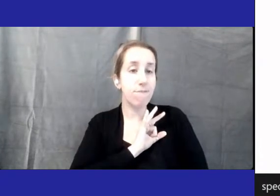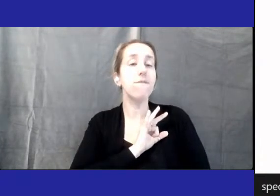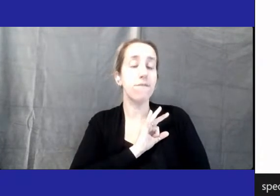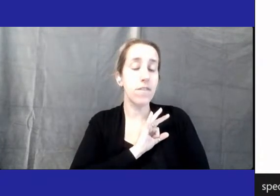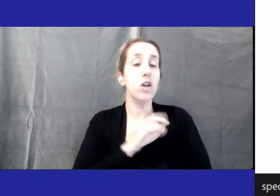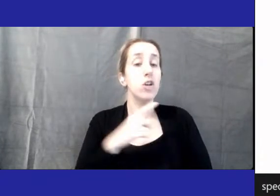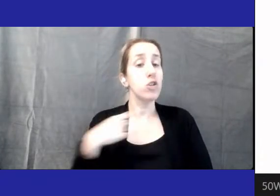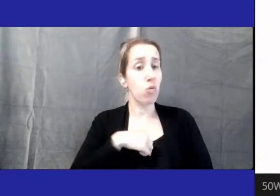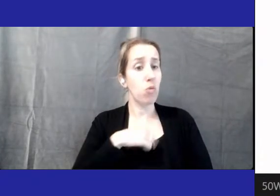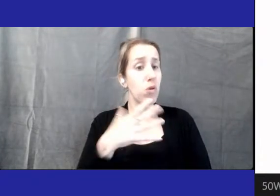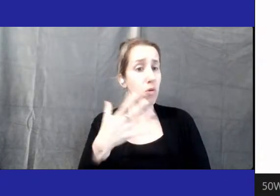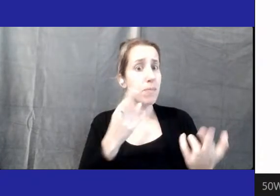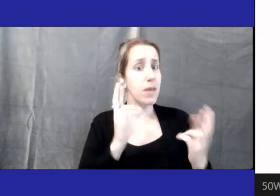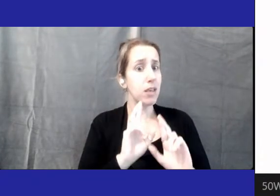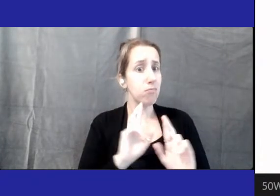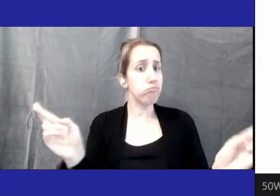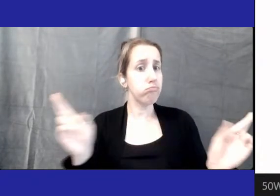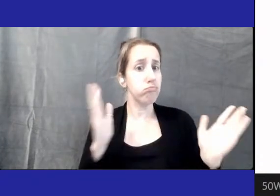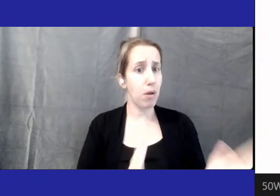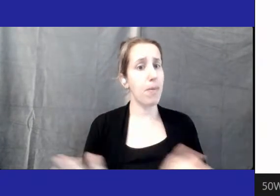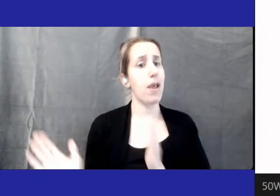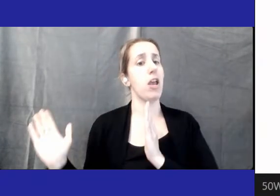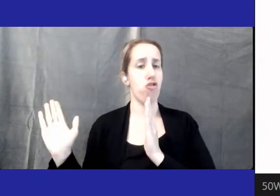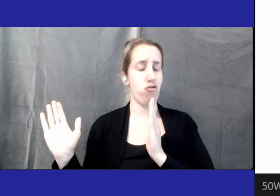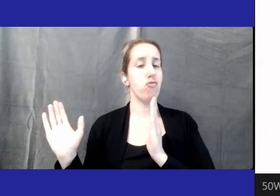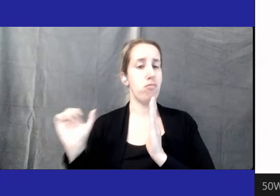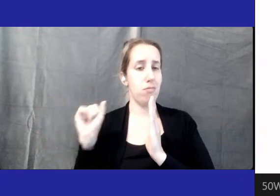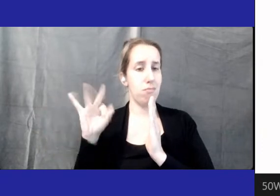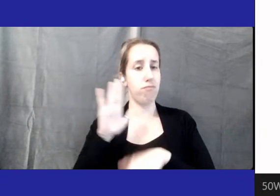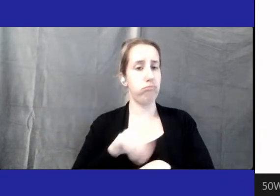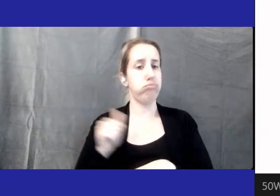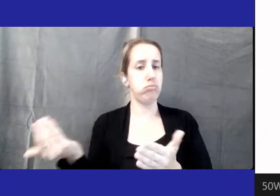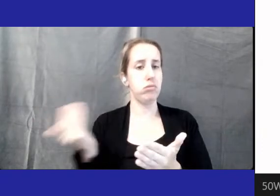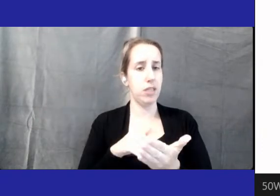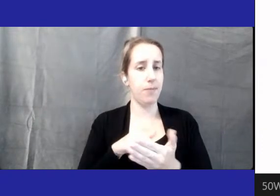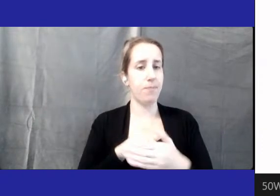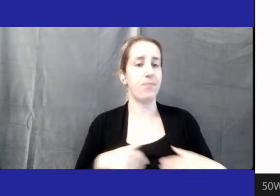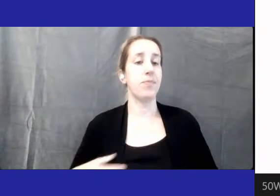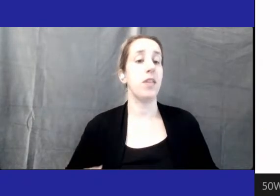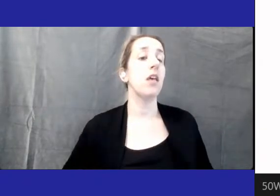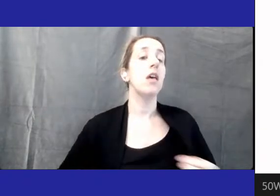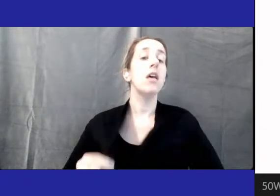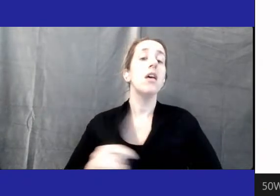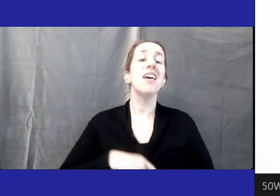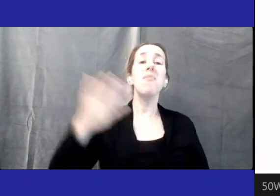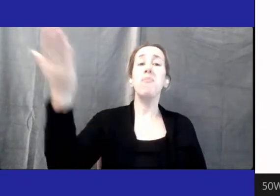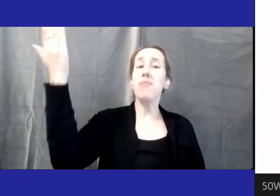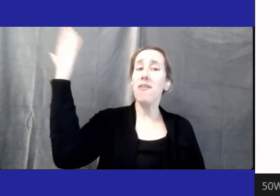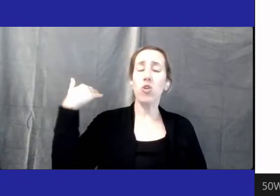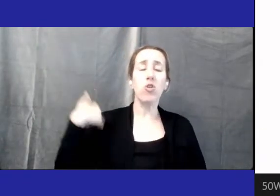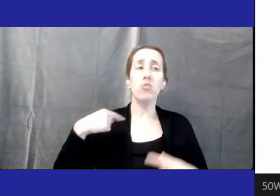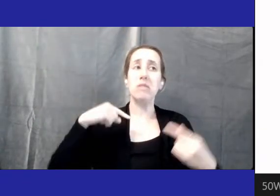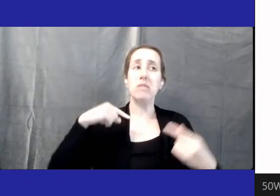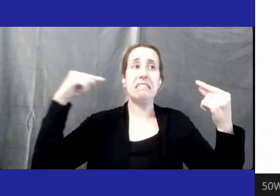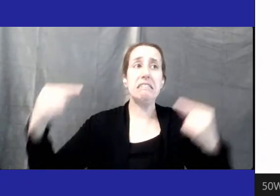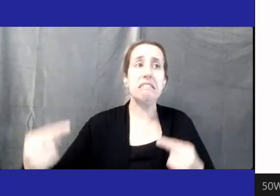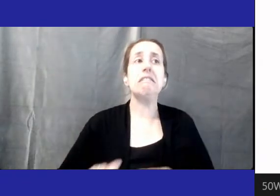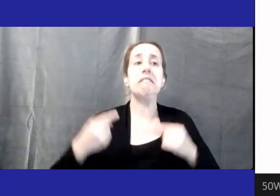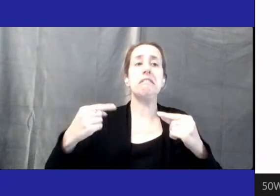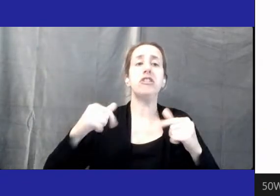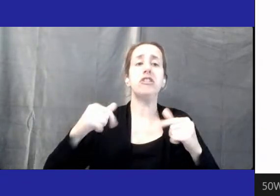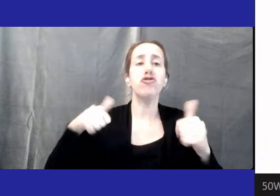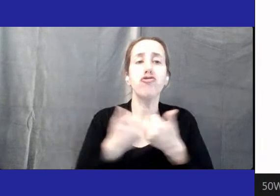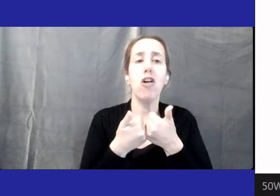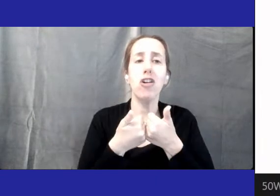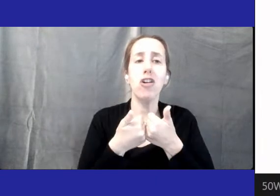mentioned. Historically, for special medical needs shelters, we've had challenges fulfilling those requirements and planning scenarios